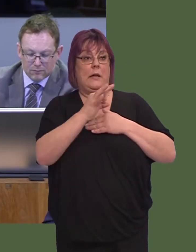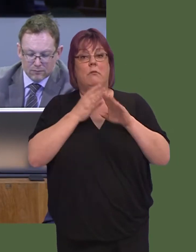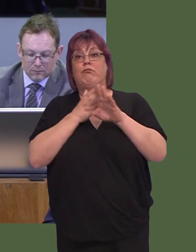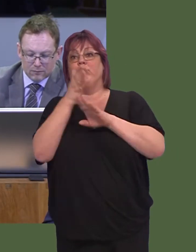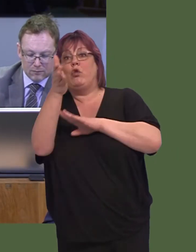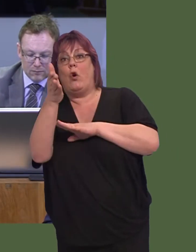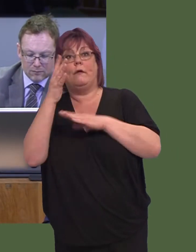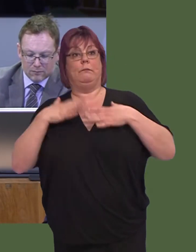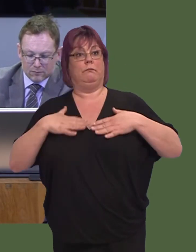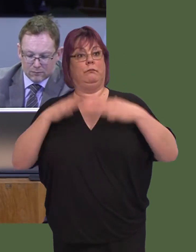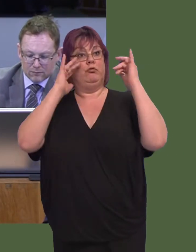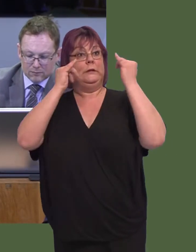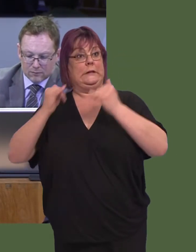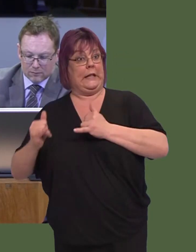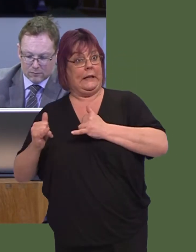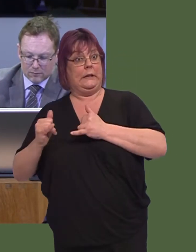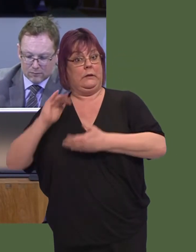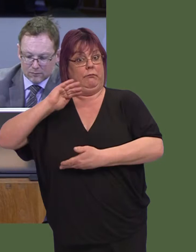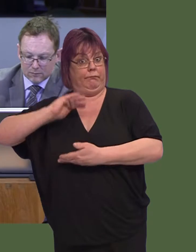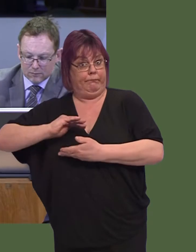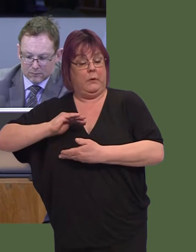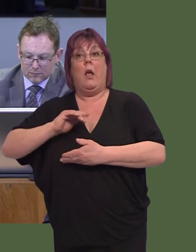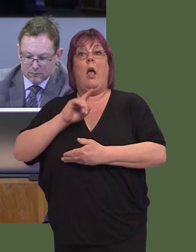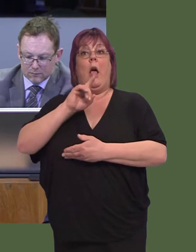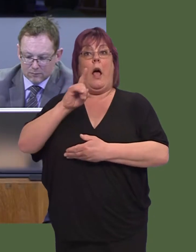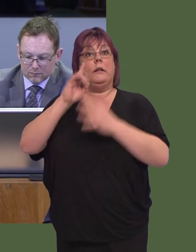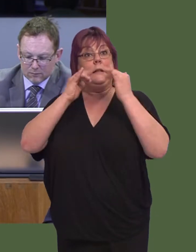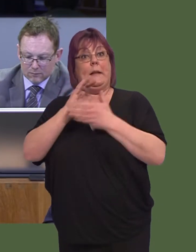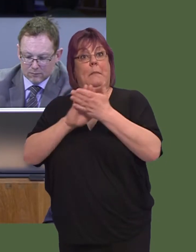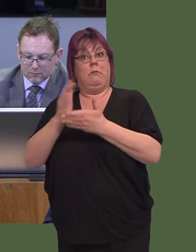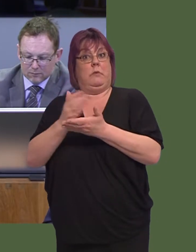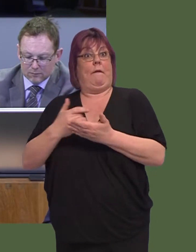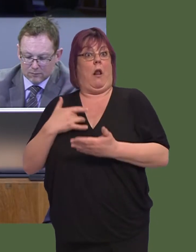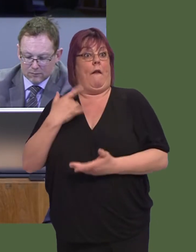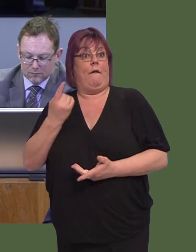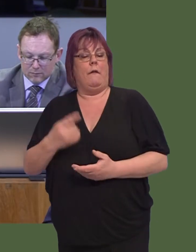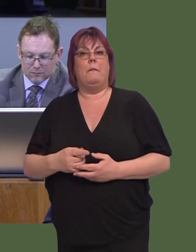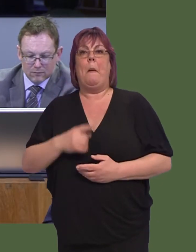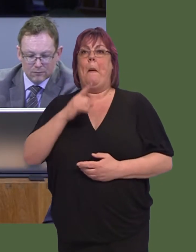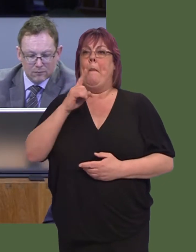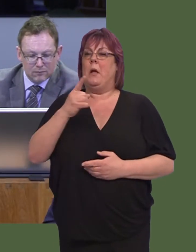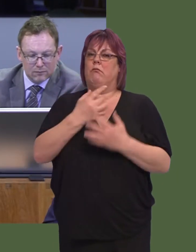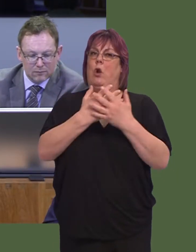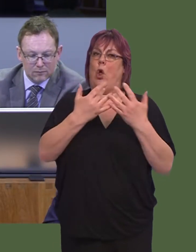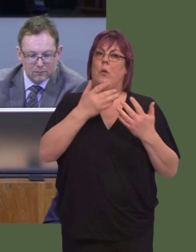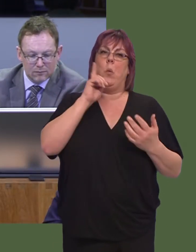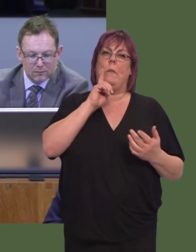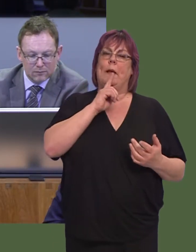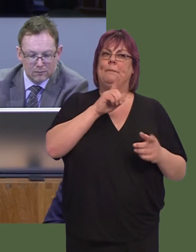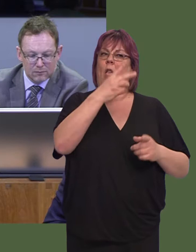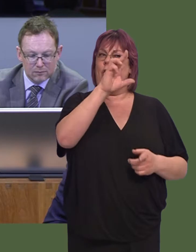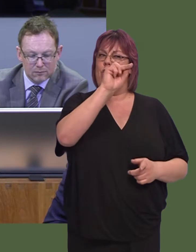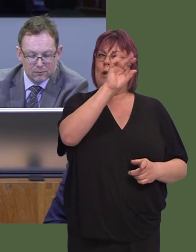forward that invitation and have had the screenings that have sometimes saved their lives. However, there is a